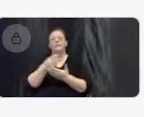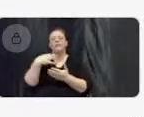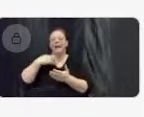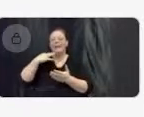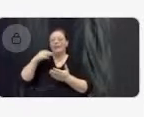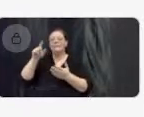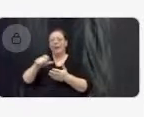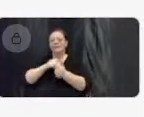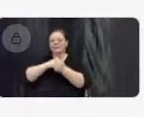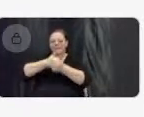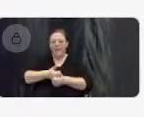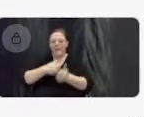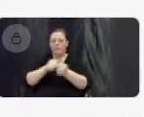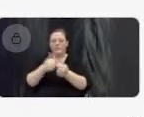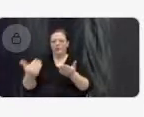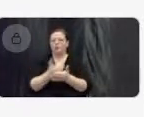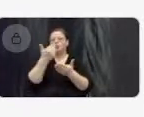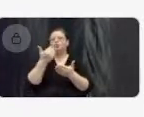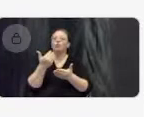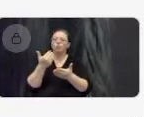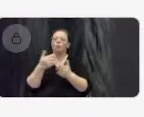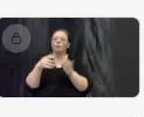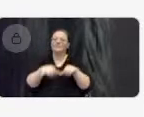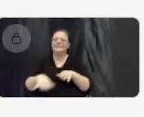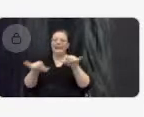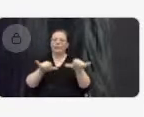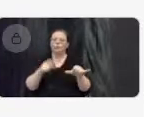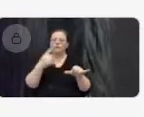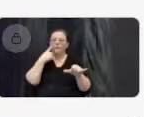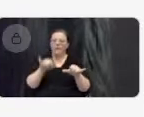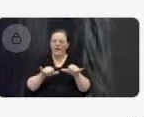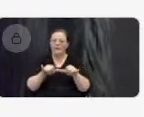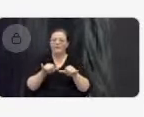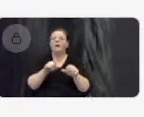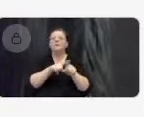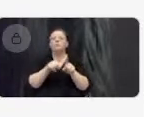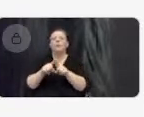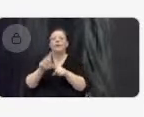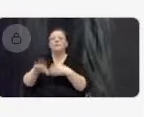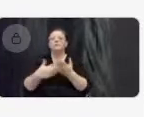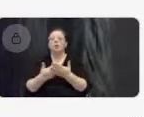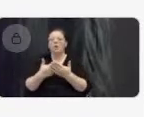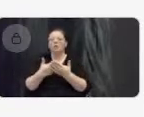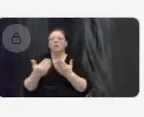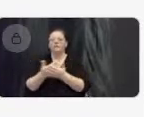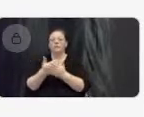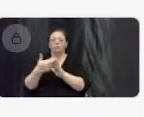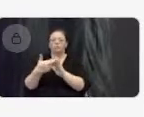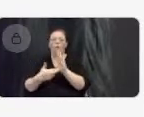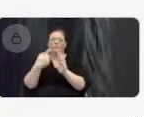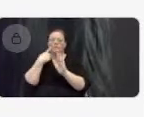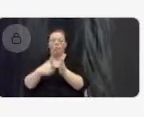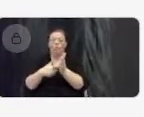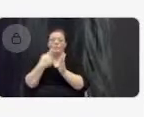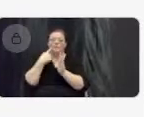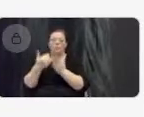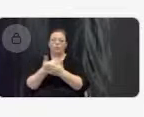must comply with the newly established development standards in addition to all other requirements of the new ordinance.